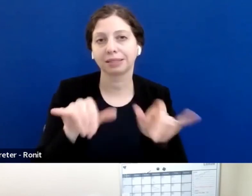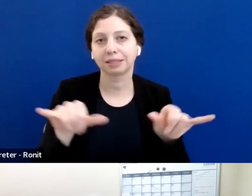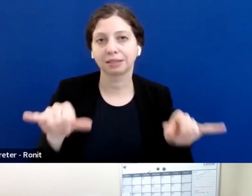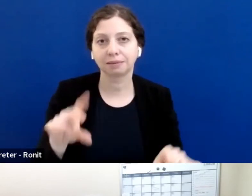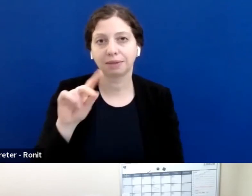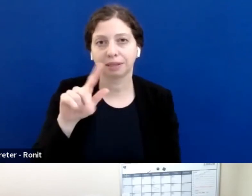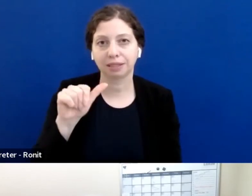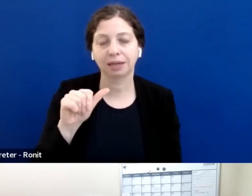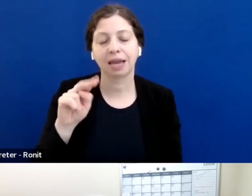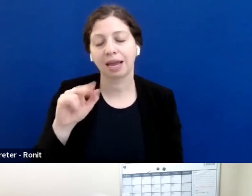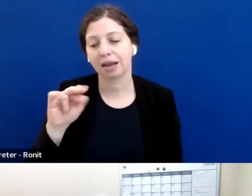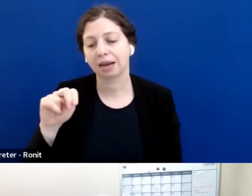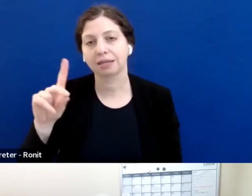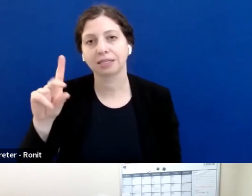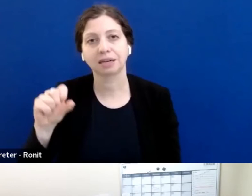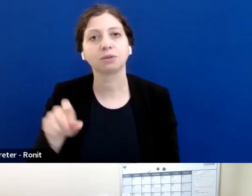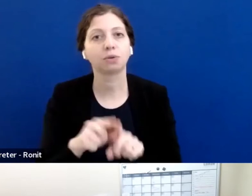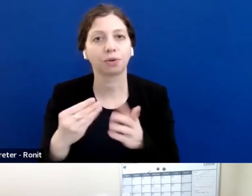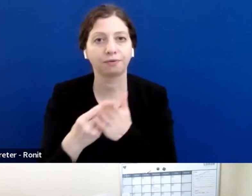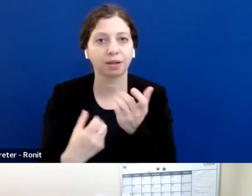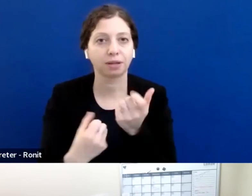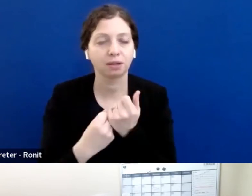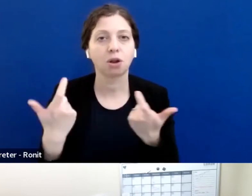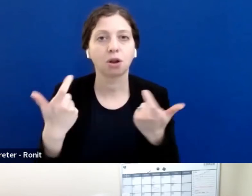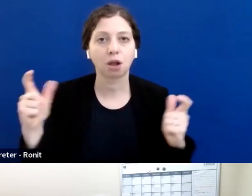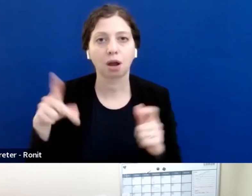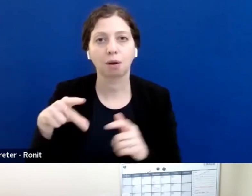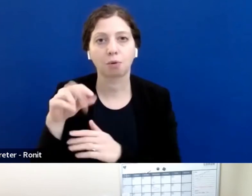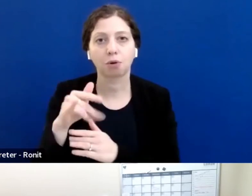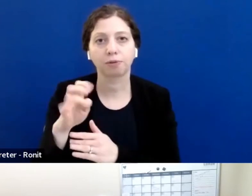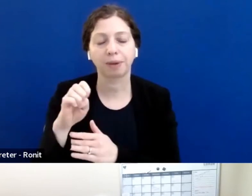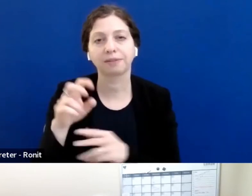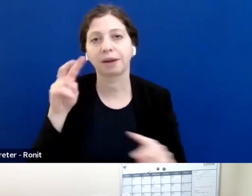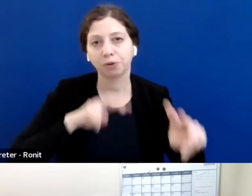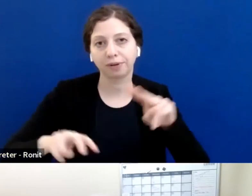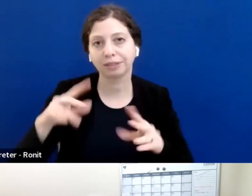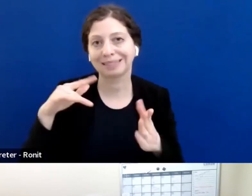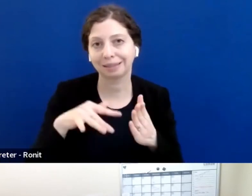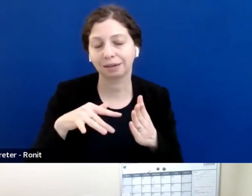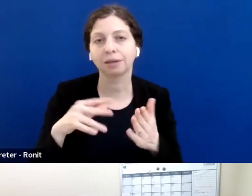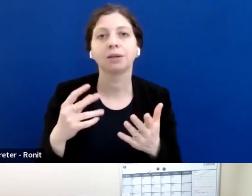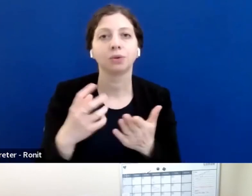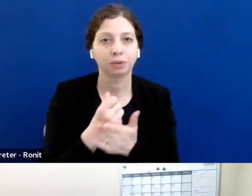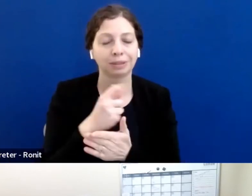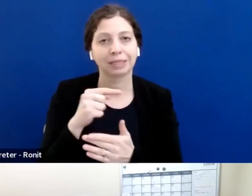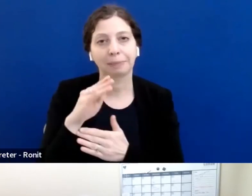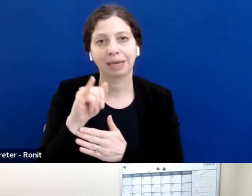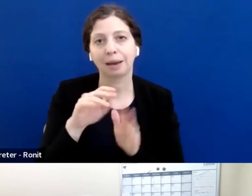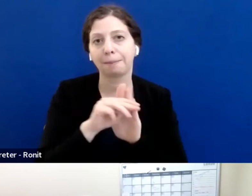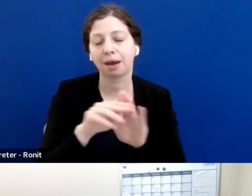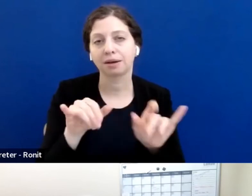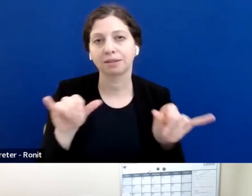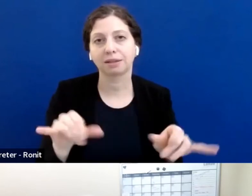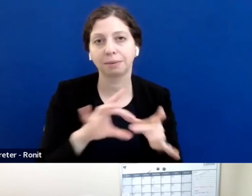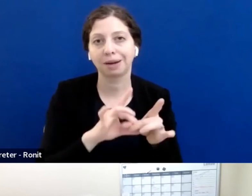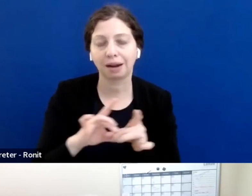data, NINDS also funds a large prospective observational study that utilizes the TBI model systems